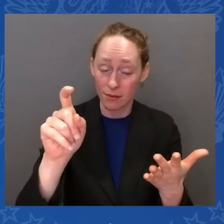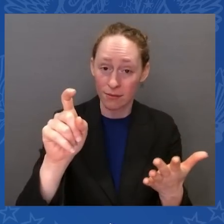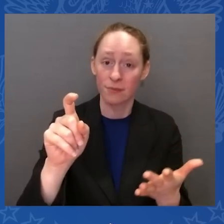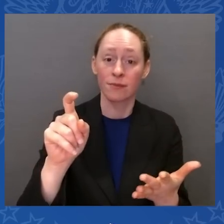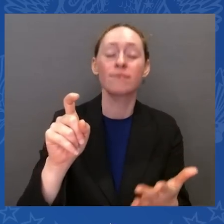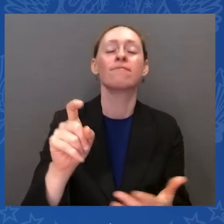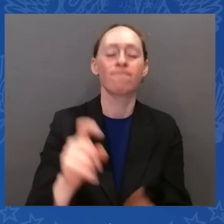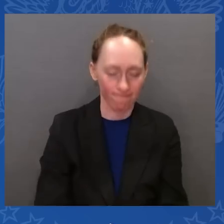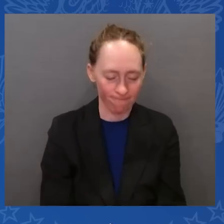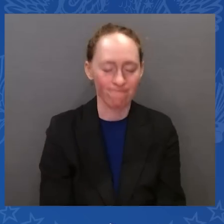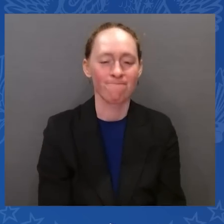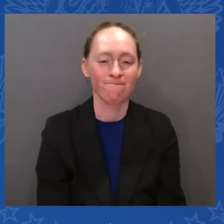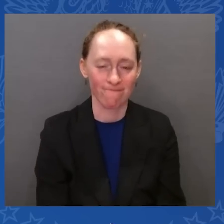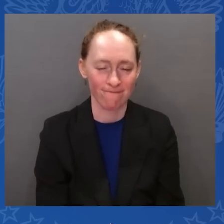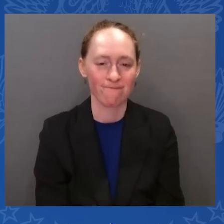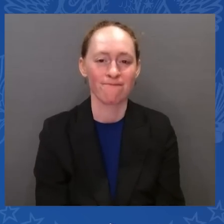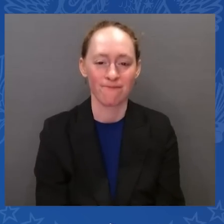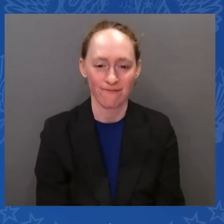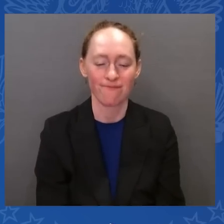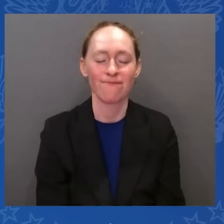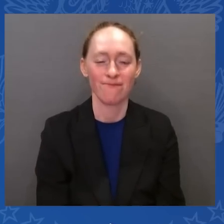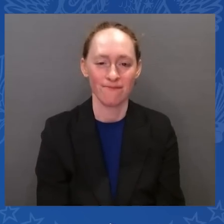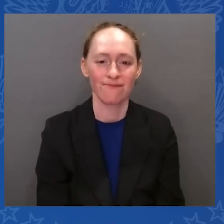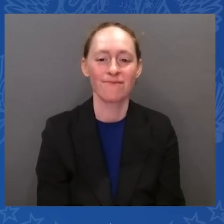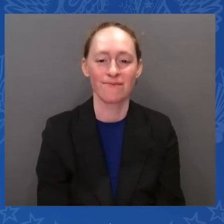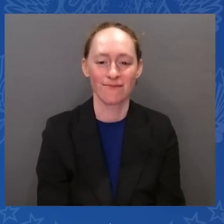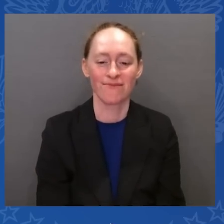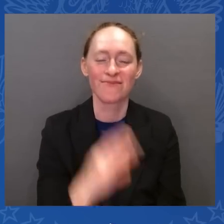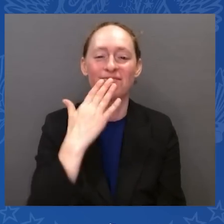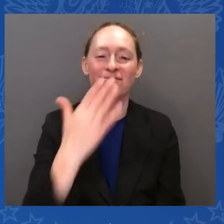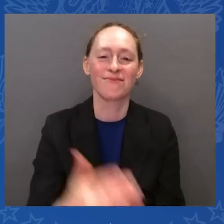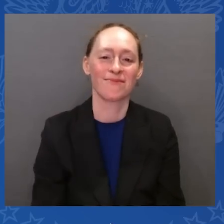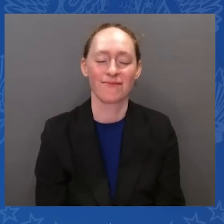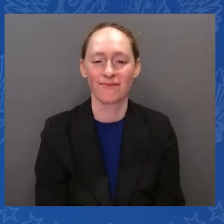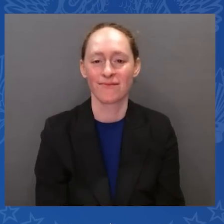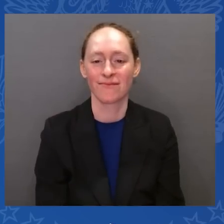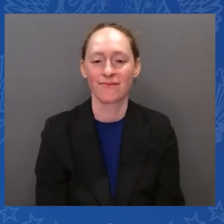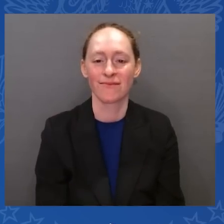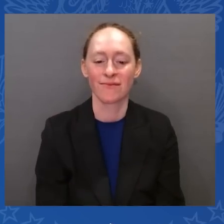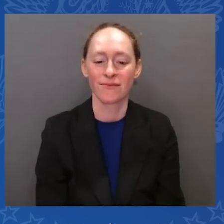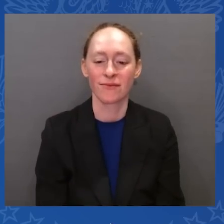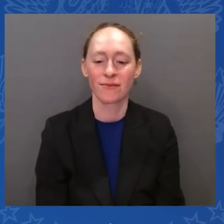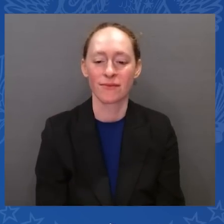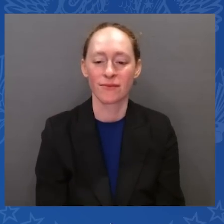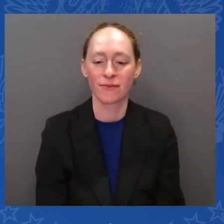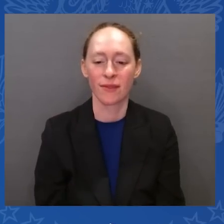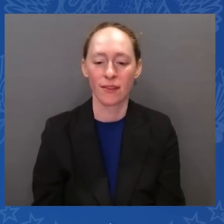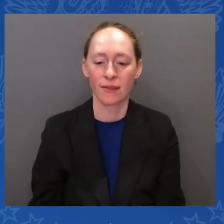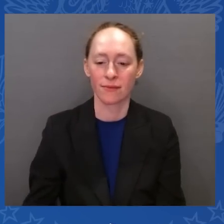very much. He wants to know if the U.S. defaults, will you be able to say that you did everything in your power to